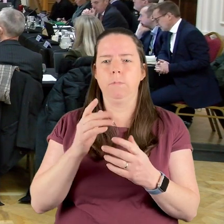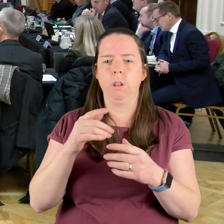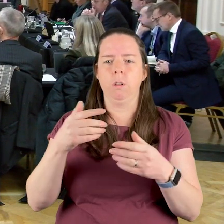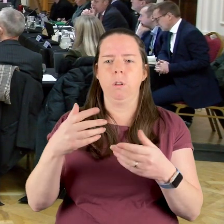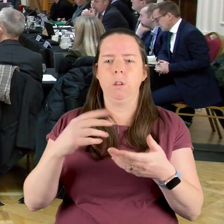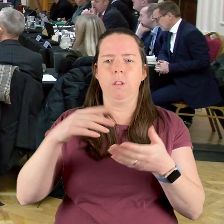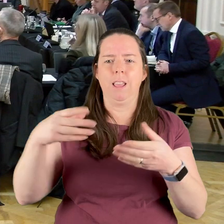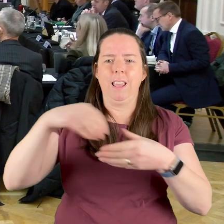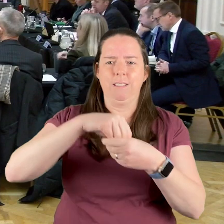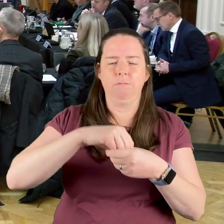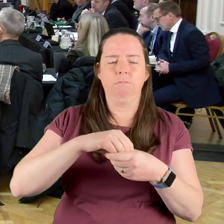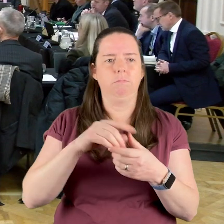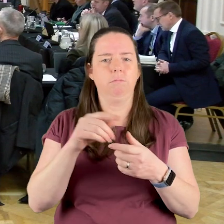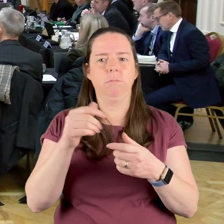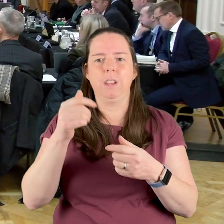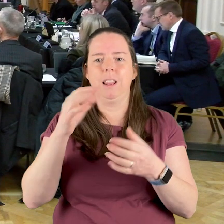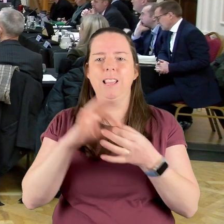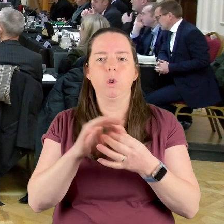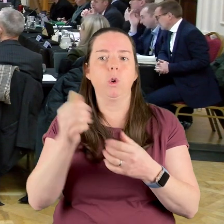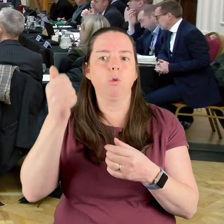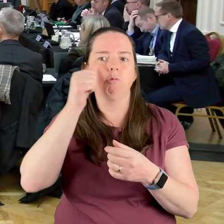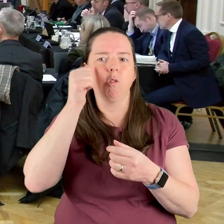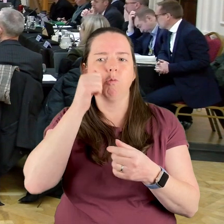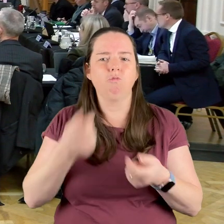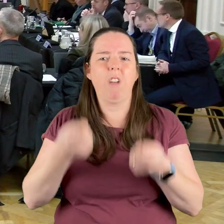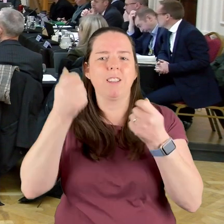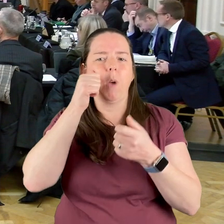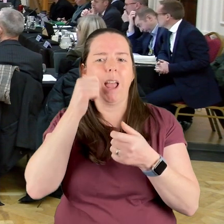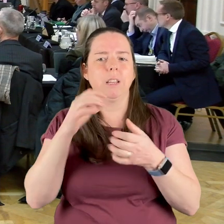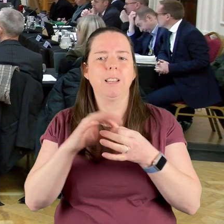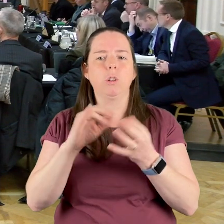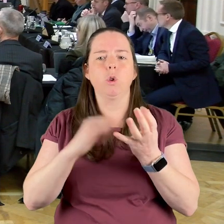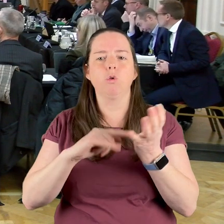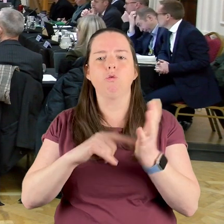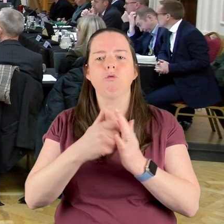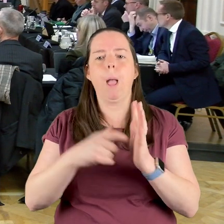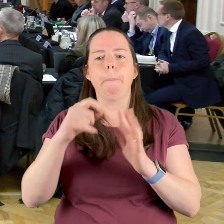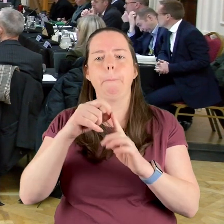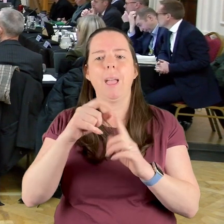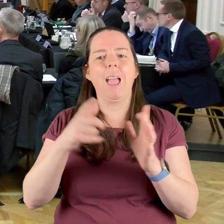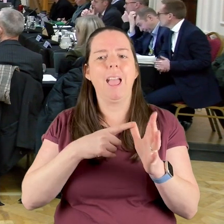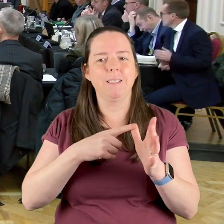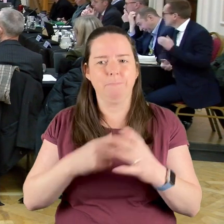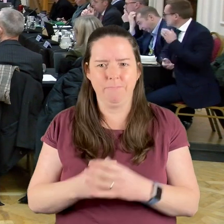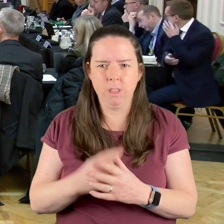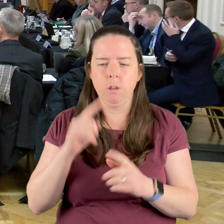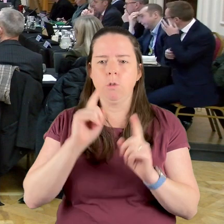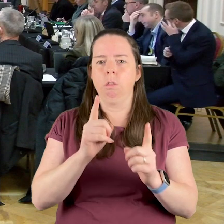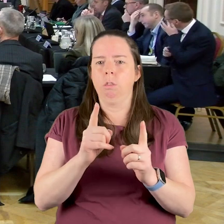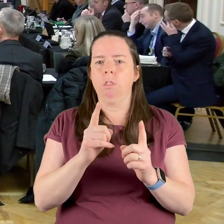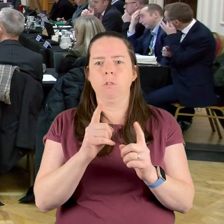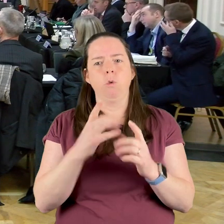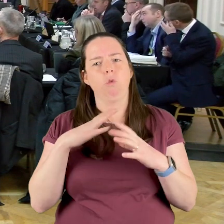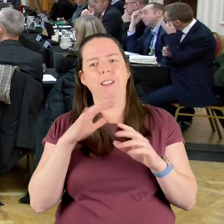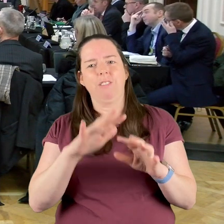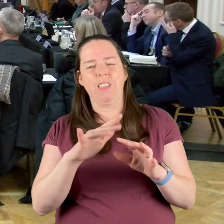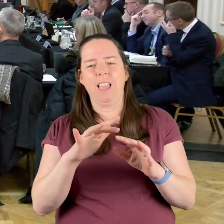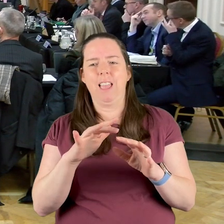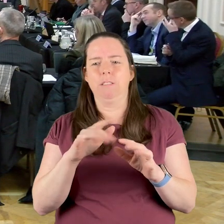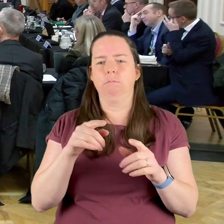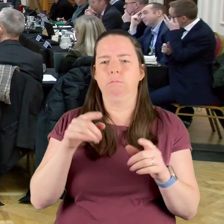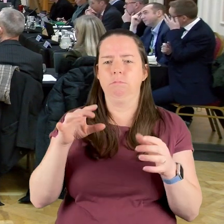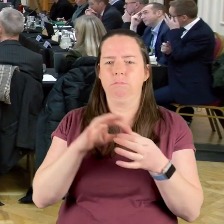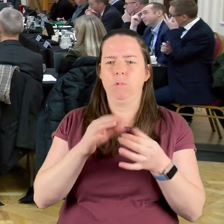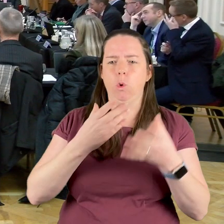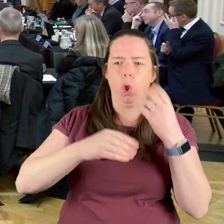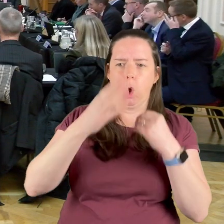those channels actually to make sure that it goes to the organization quickly in terms of raising awareness around strep A. So those are already there